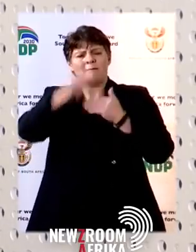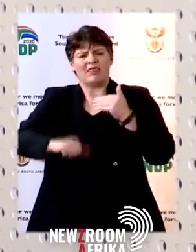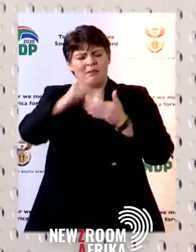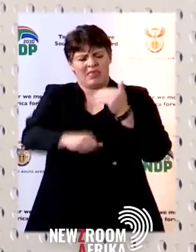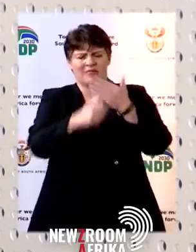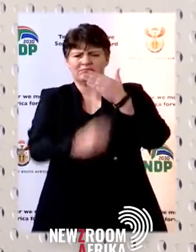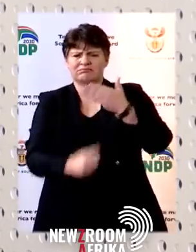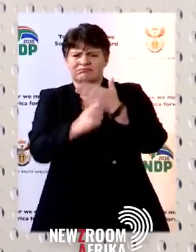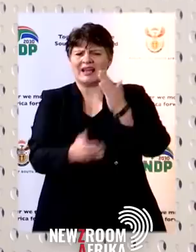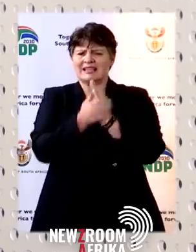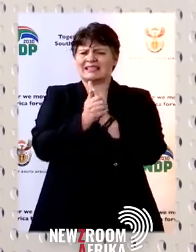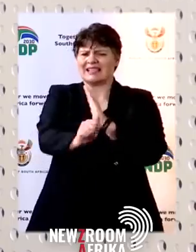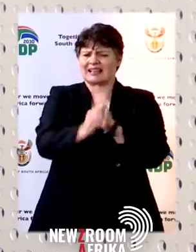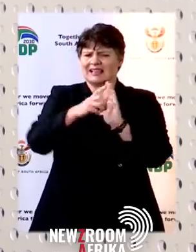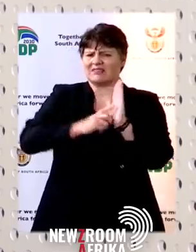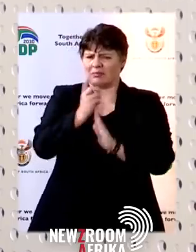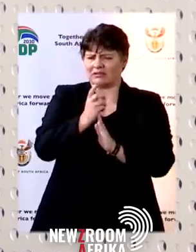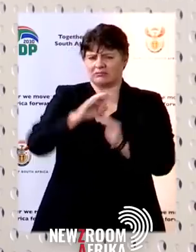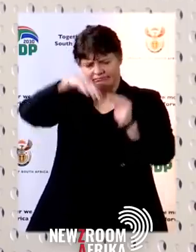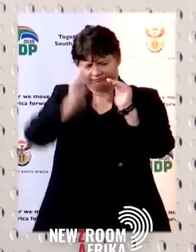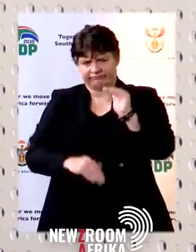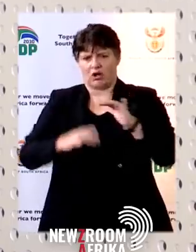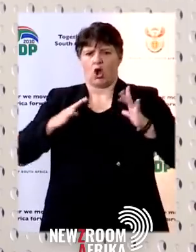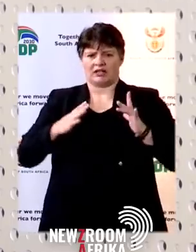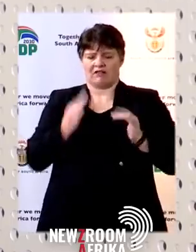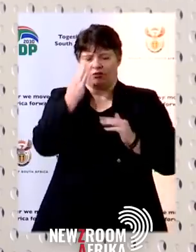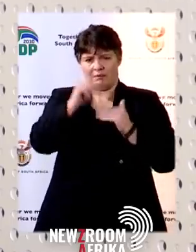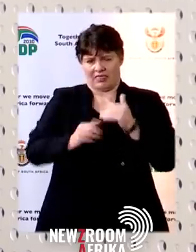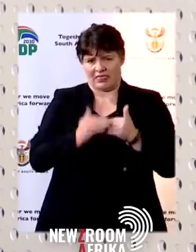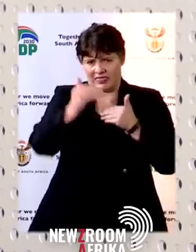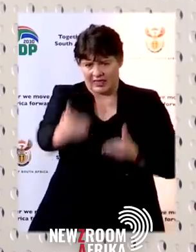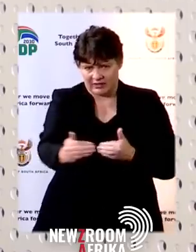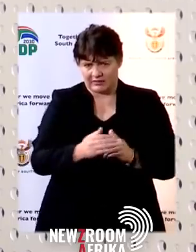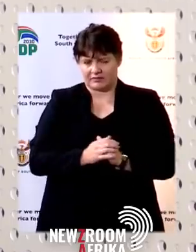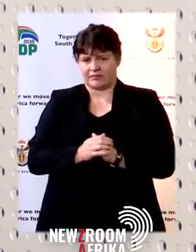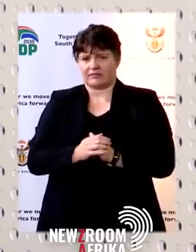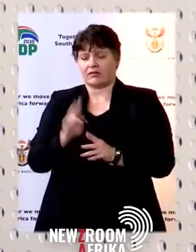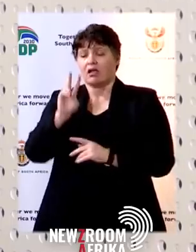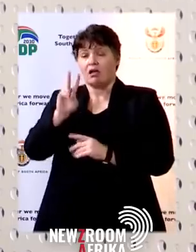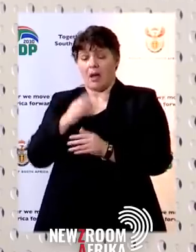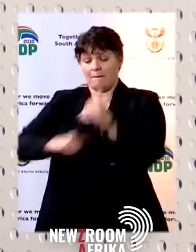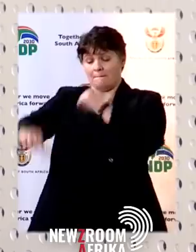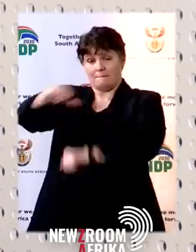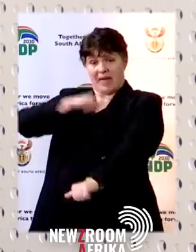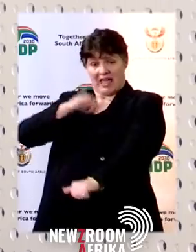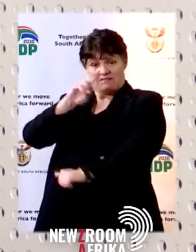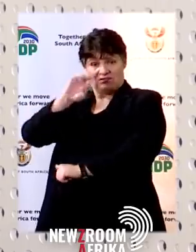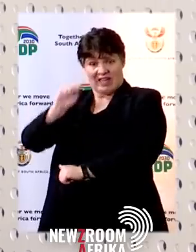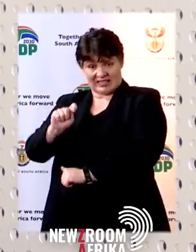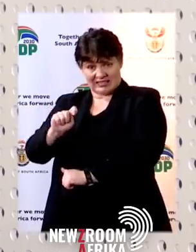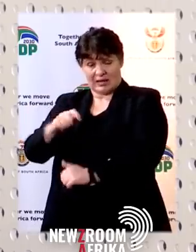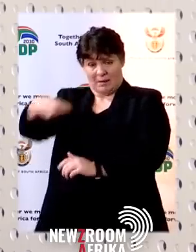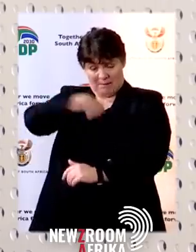1st of May 2020. Three, fast-tracking VAT refunds. Four, deferring the